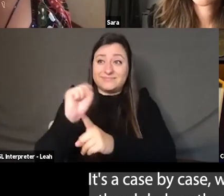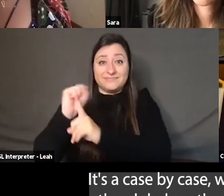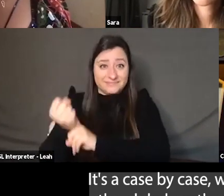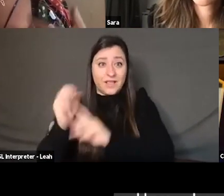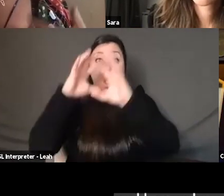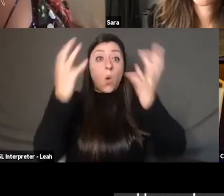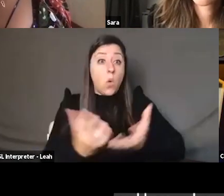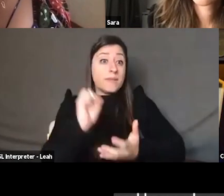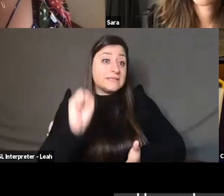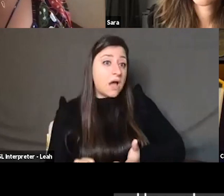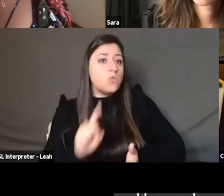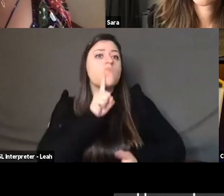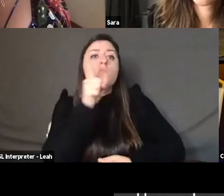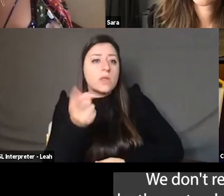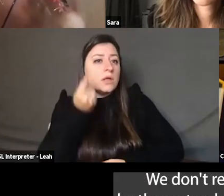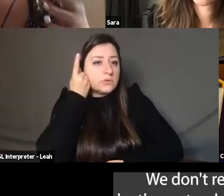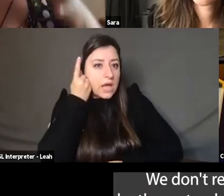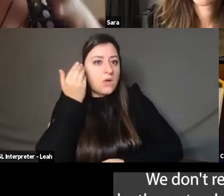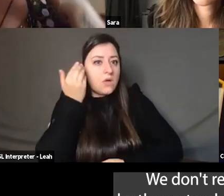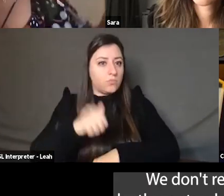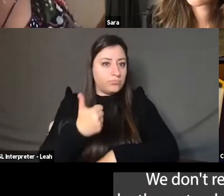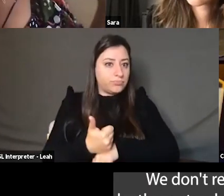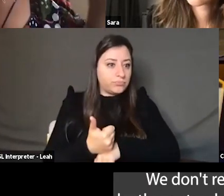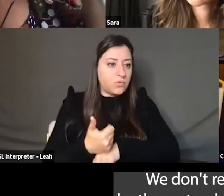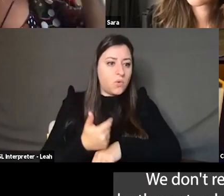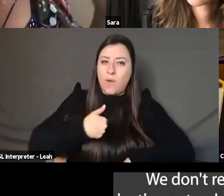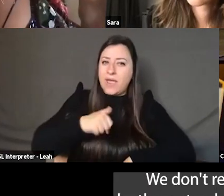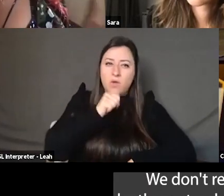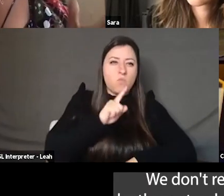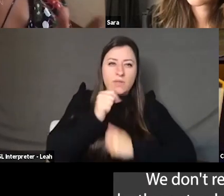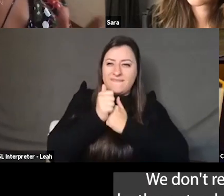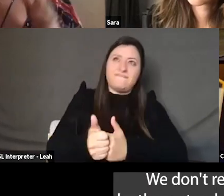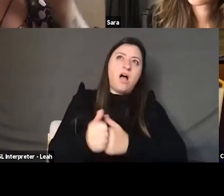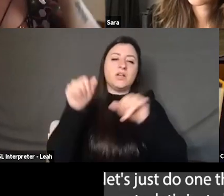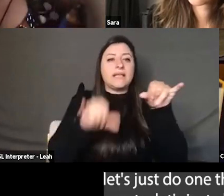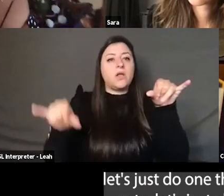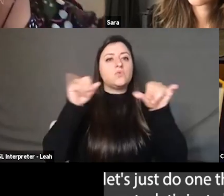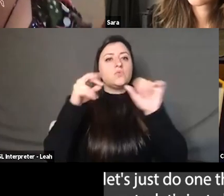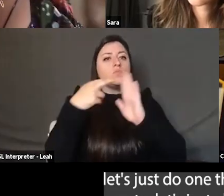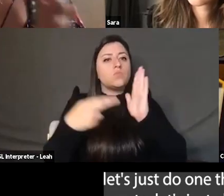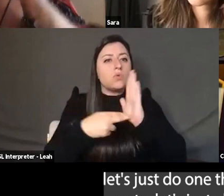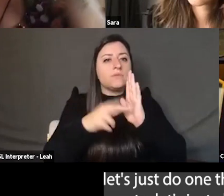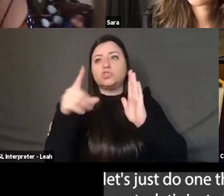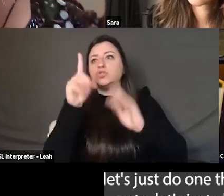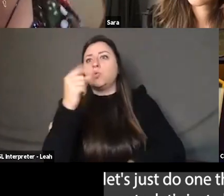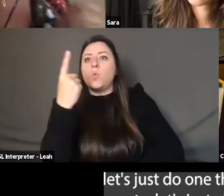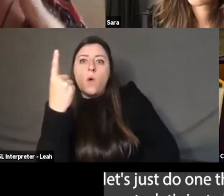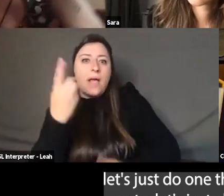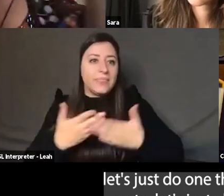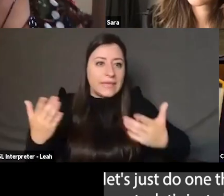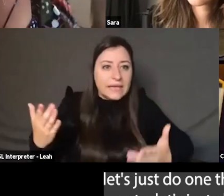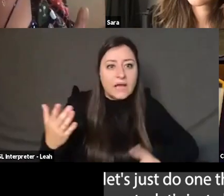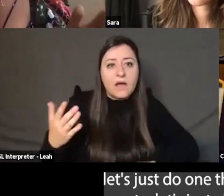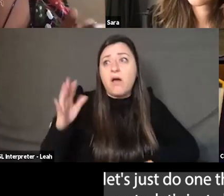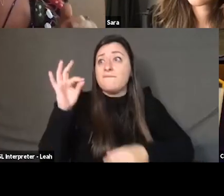really understands and knows how to implement. We don't really abide by these standardized rules of, let's just do one thing, let's just all vote, let's